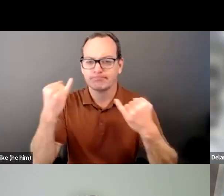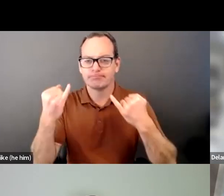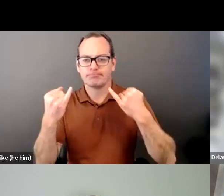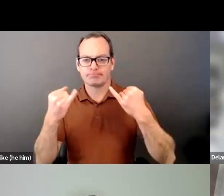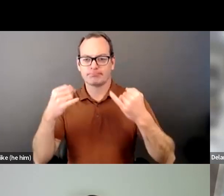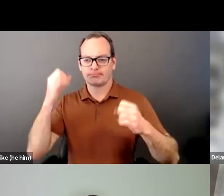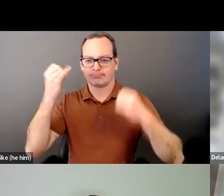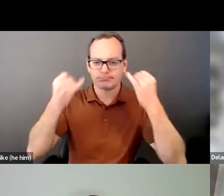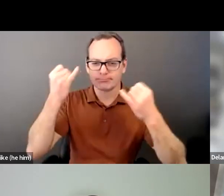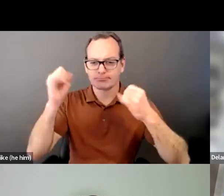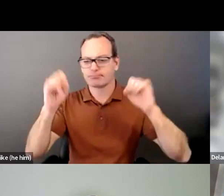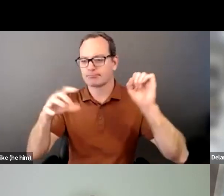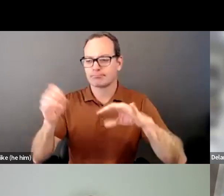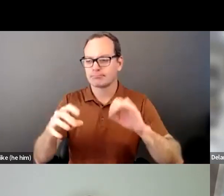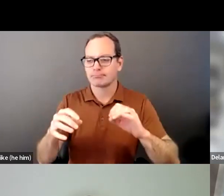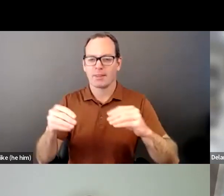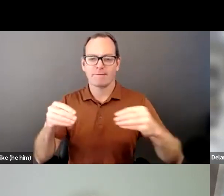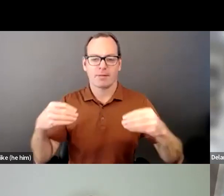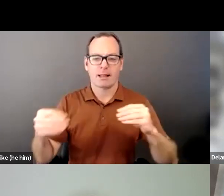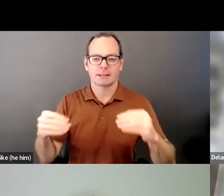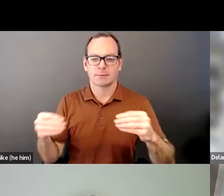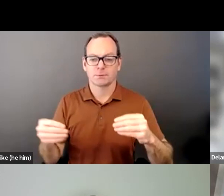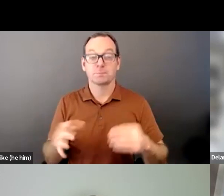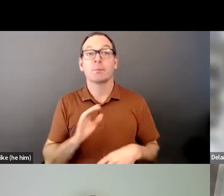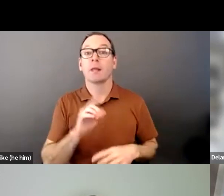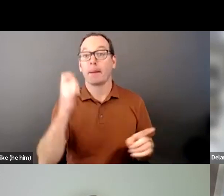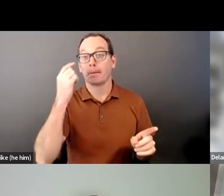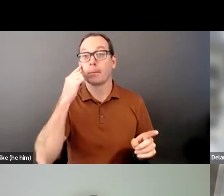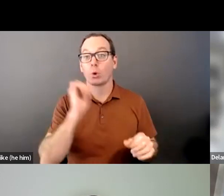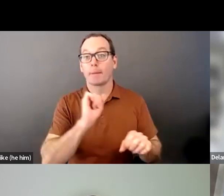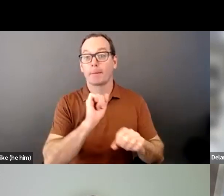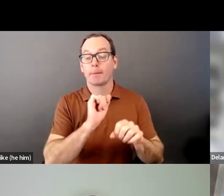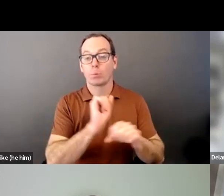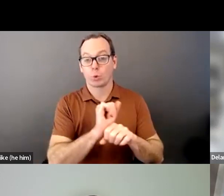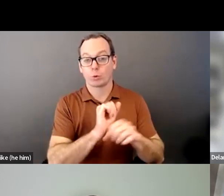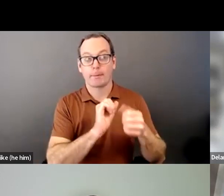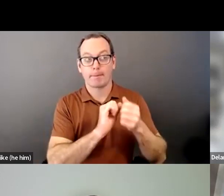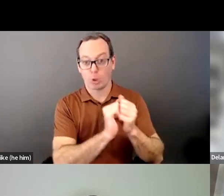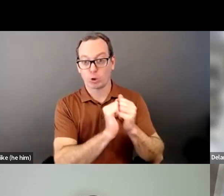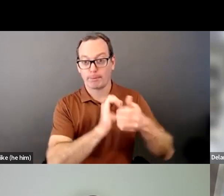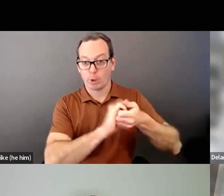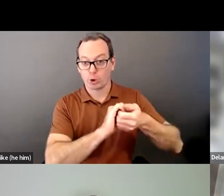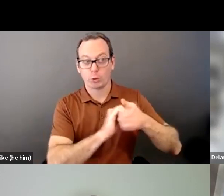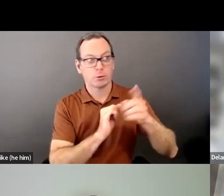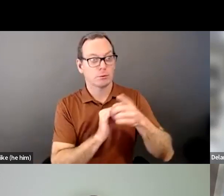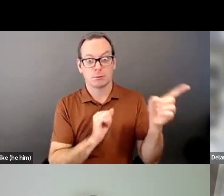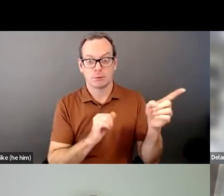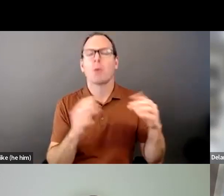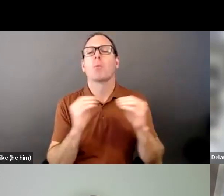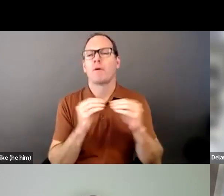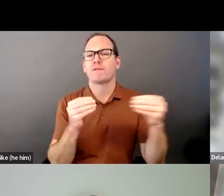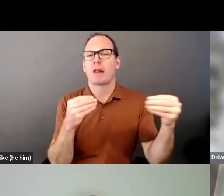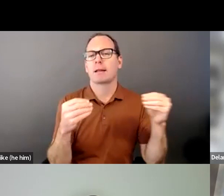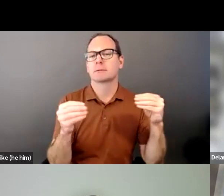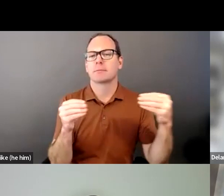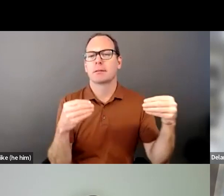employer partners that we had is that they were willing to be flexible. And I think that's extremely important, right? So in looking at and thinking about how are you